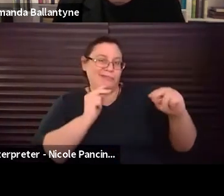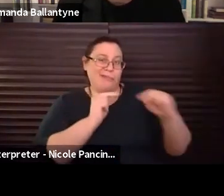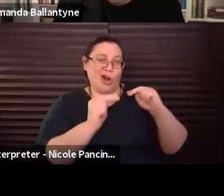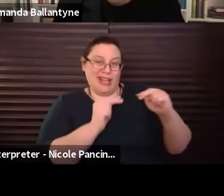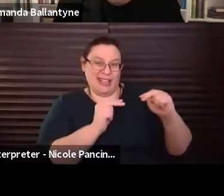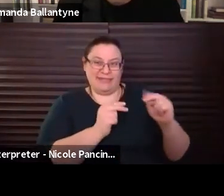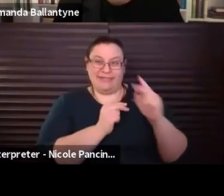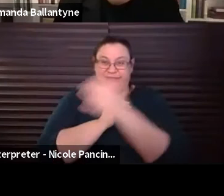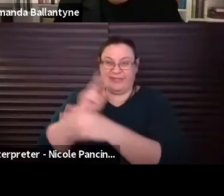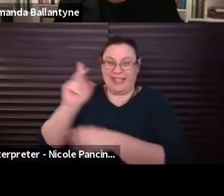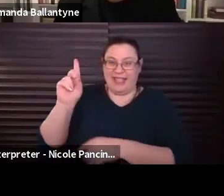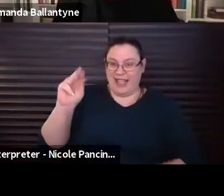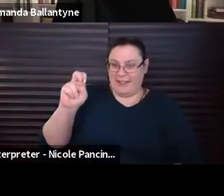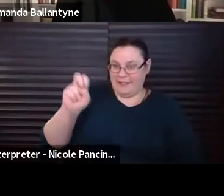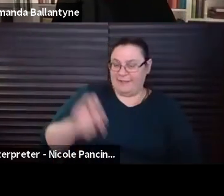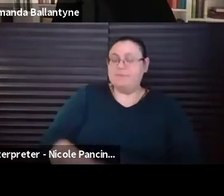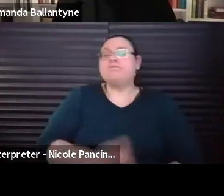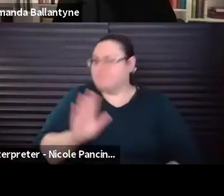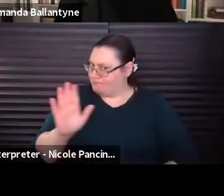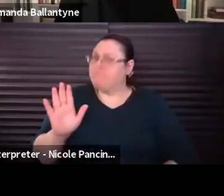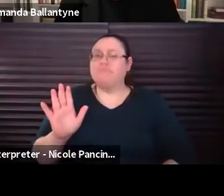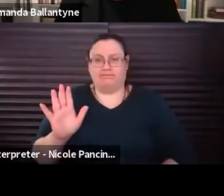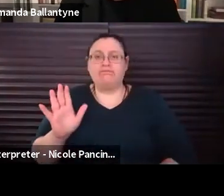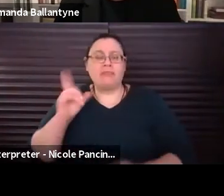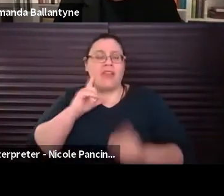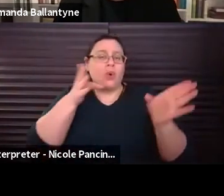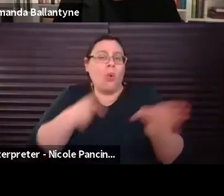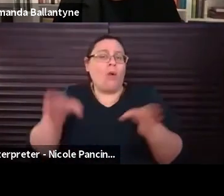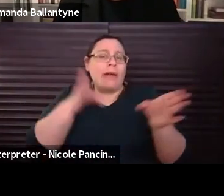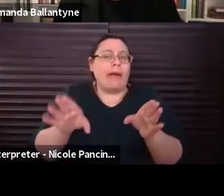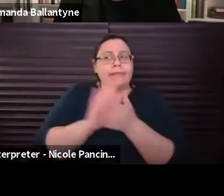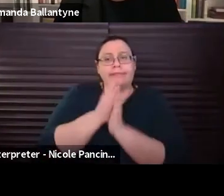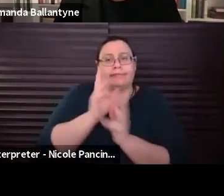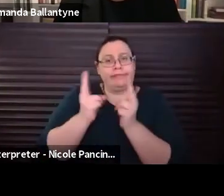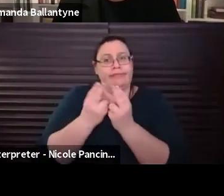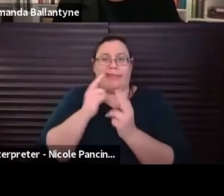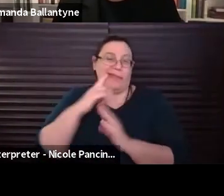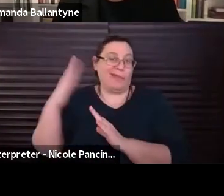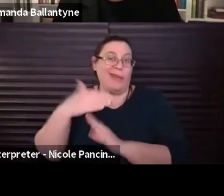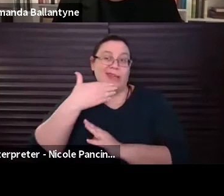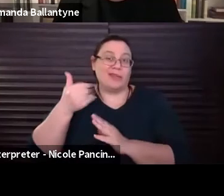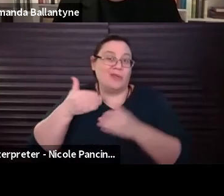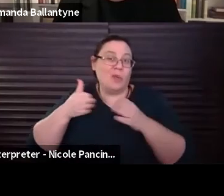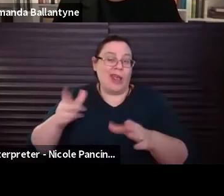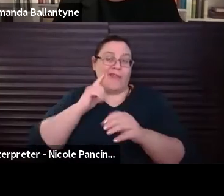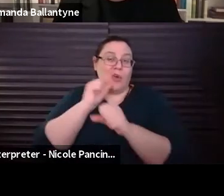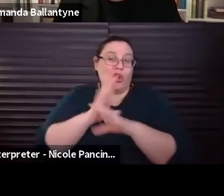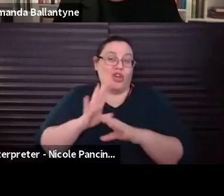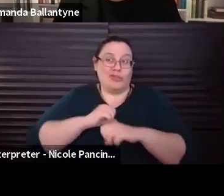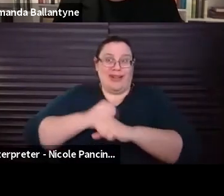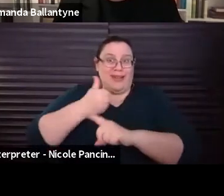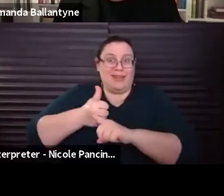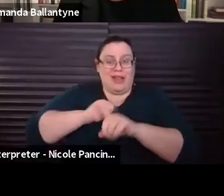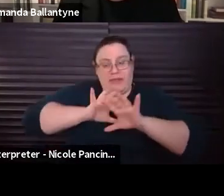Yeah, I mean, I think in terms of organizing, there's no better way for workers to protect themselves than by joining together in